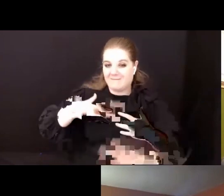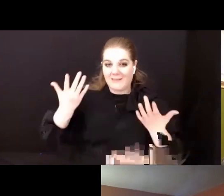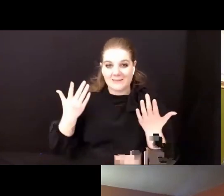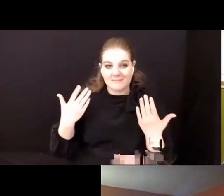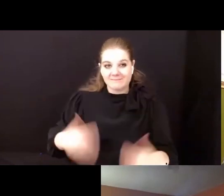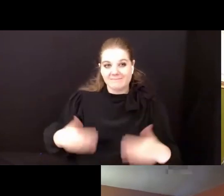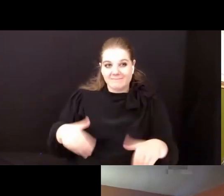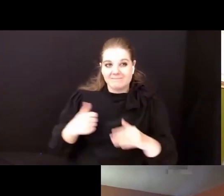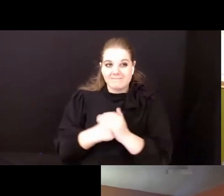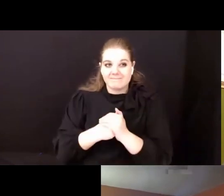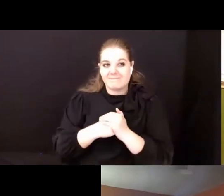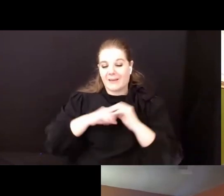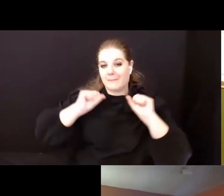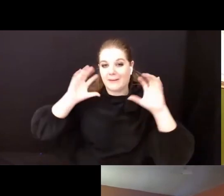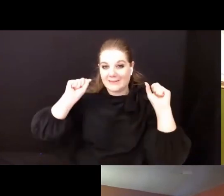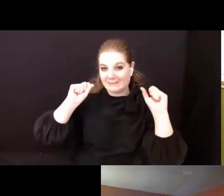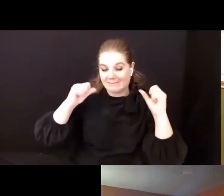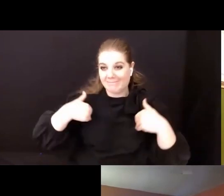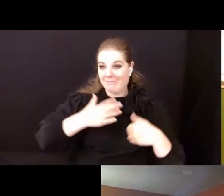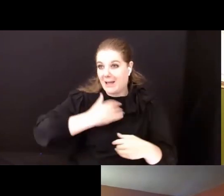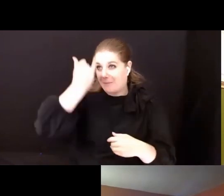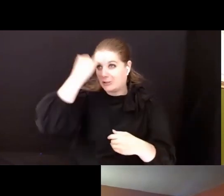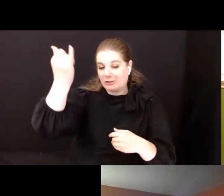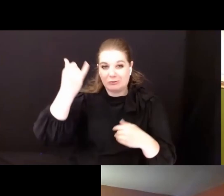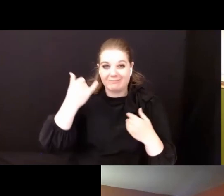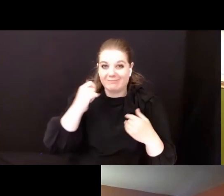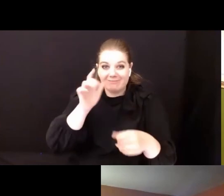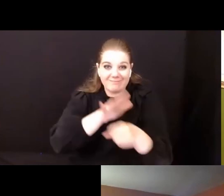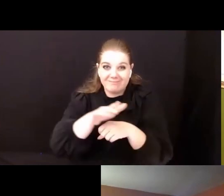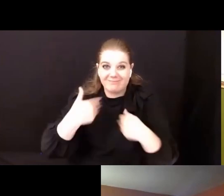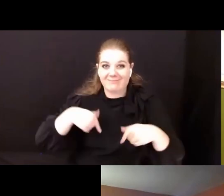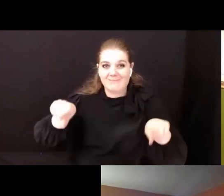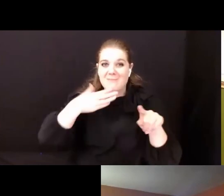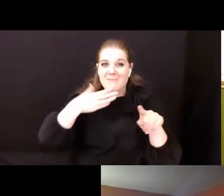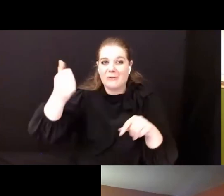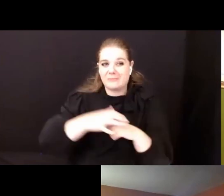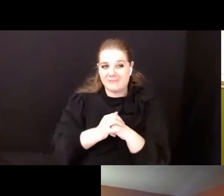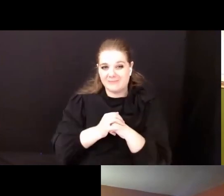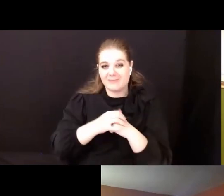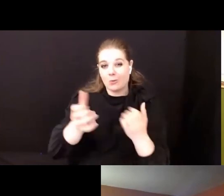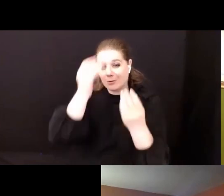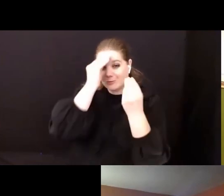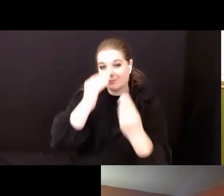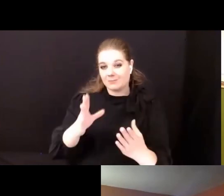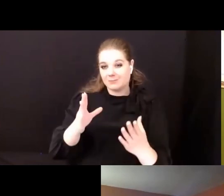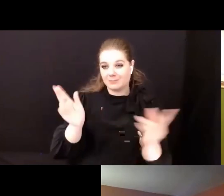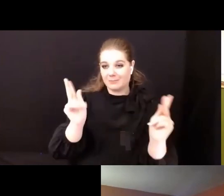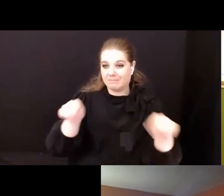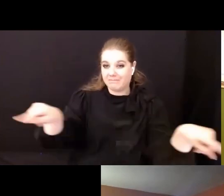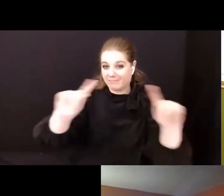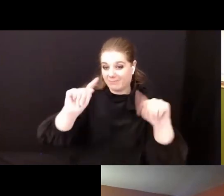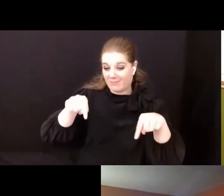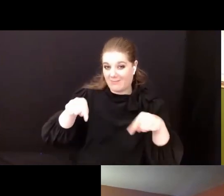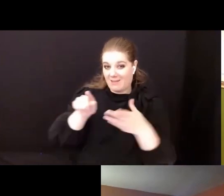had imagined. So I just want to tell the audience, this is the last week of the Ability